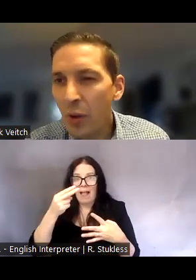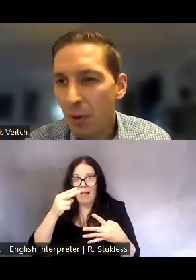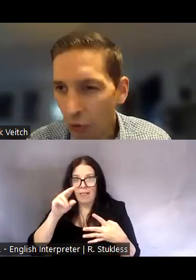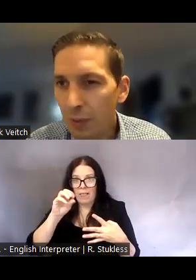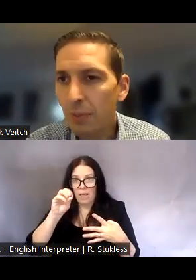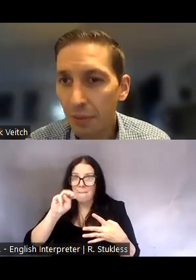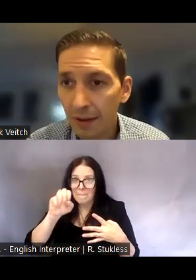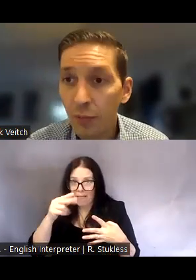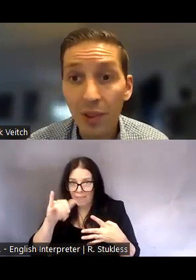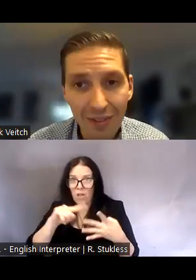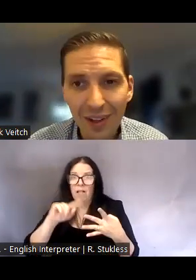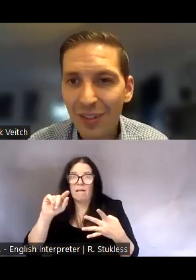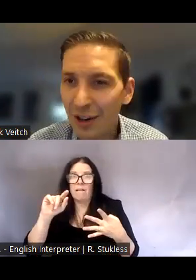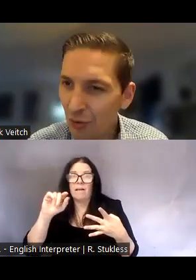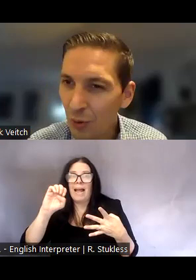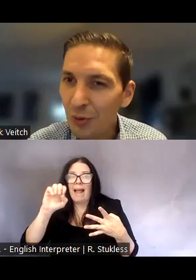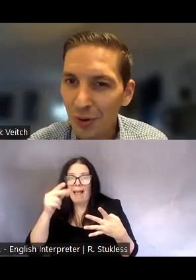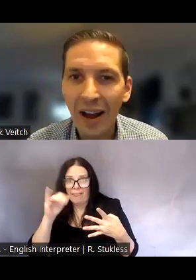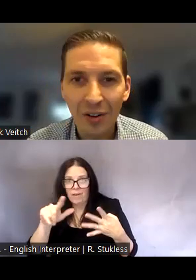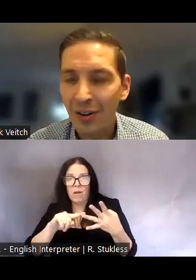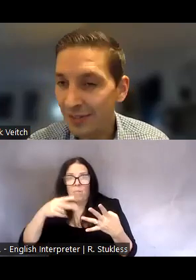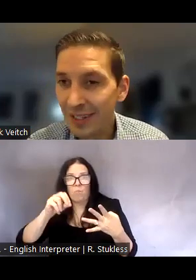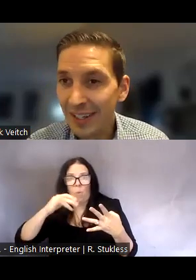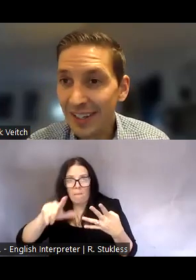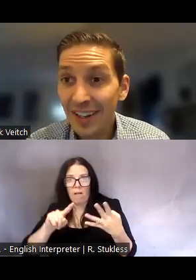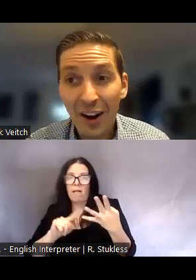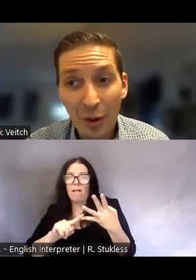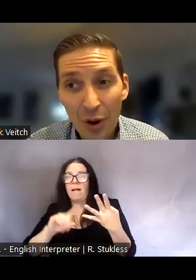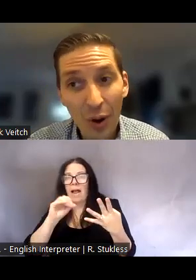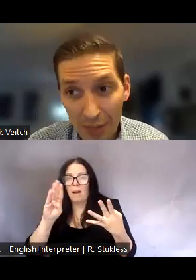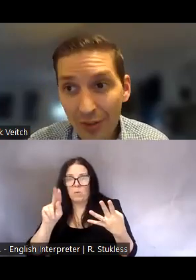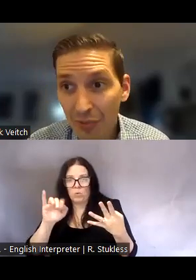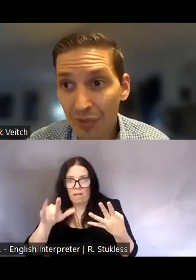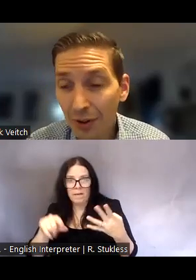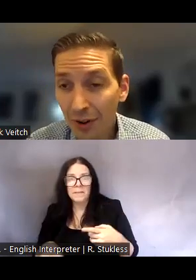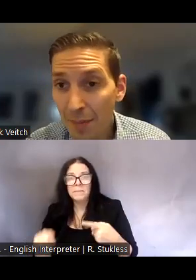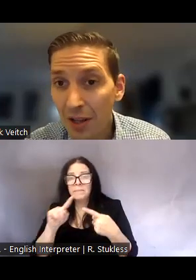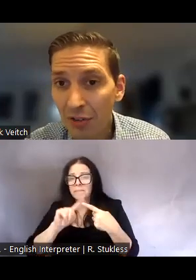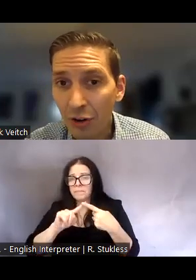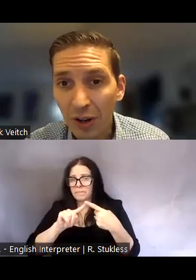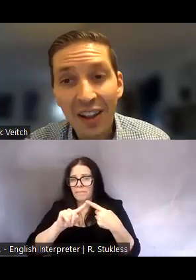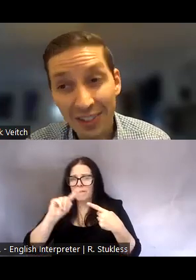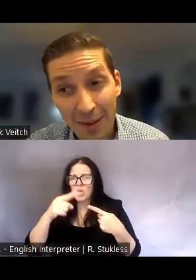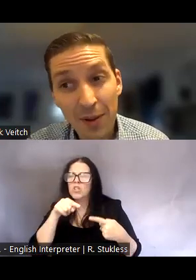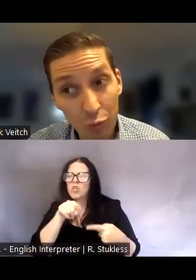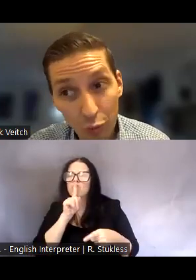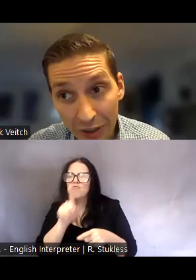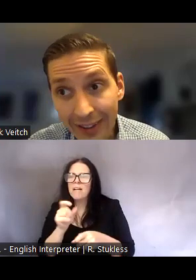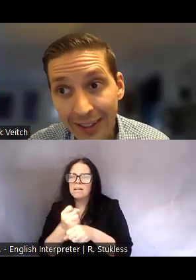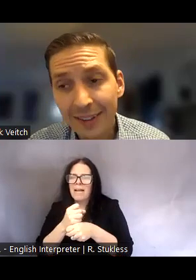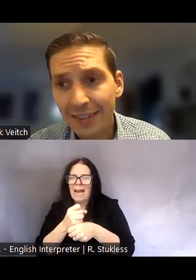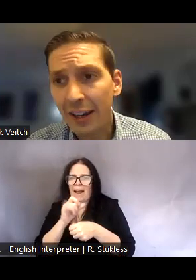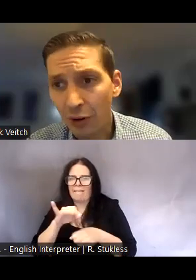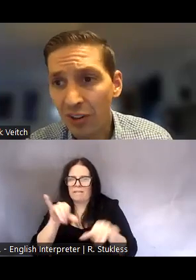beverage, really what most people think of when they think of that quote unquote alcohol. Although other types of alcohol can be consumed, they can